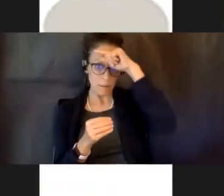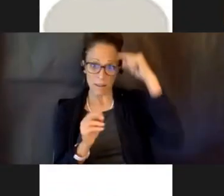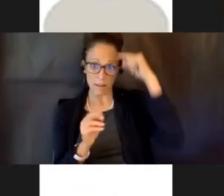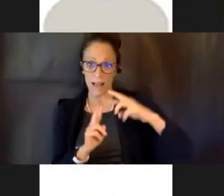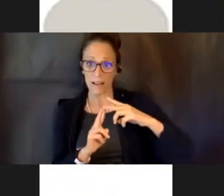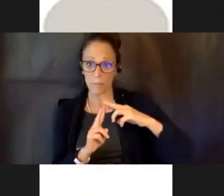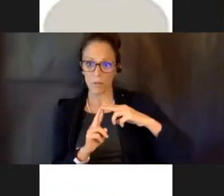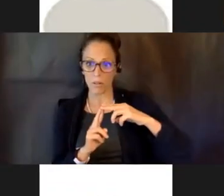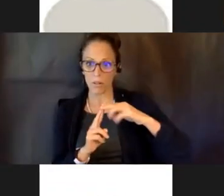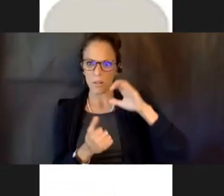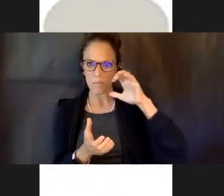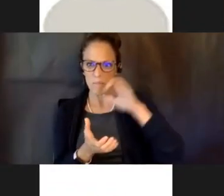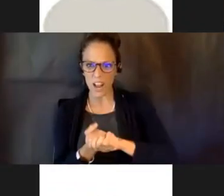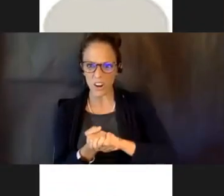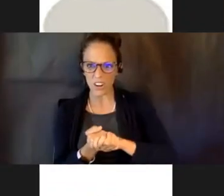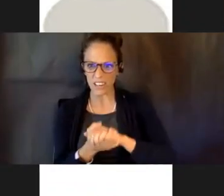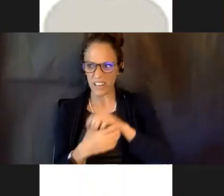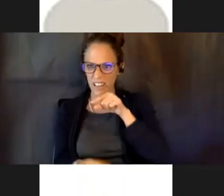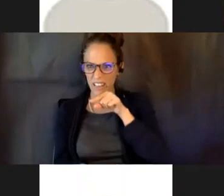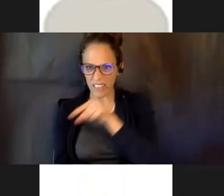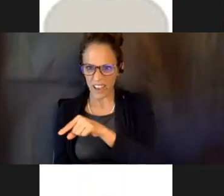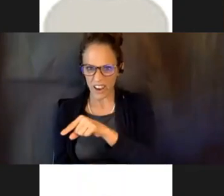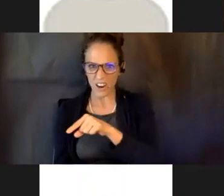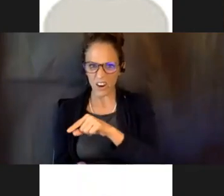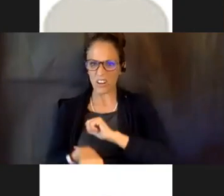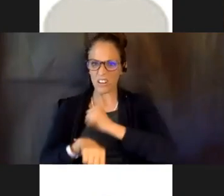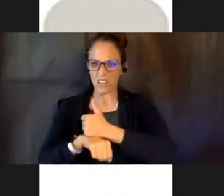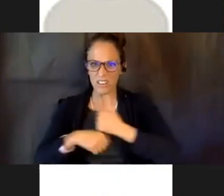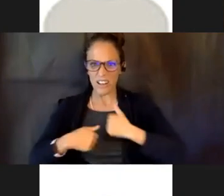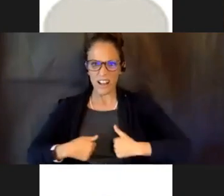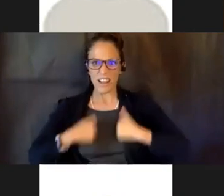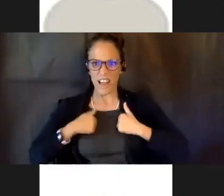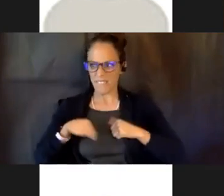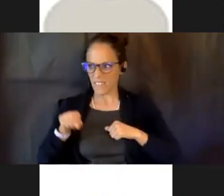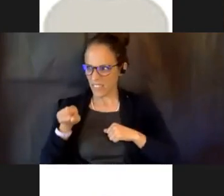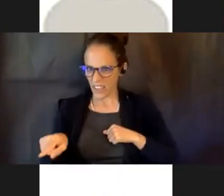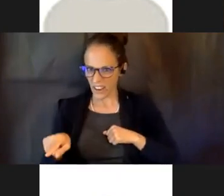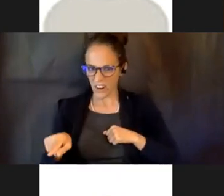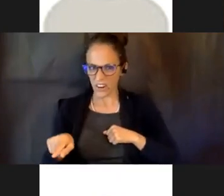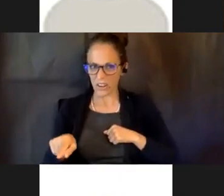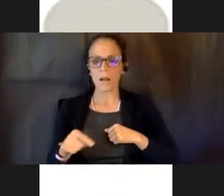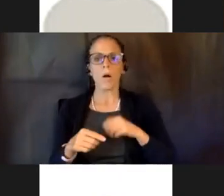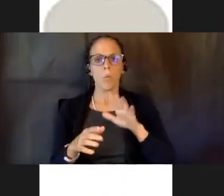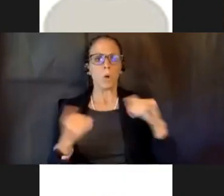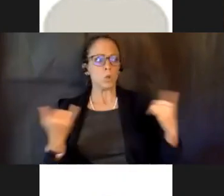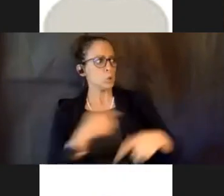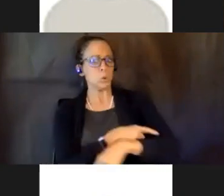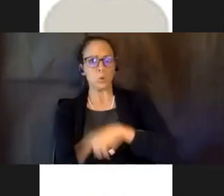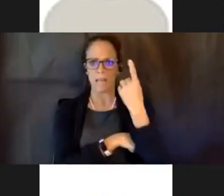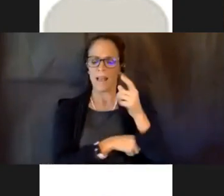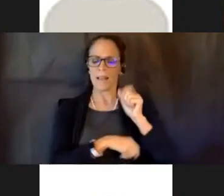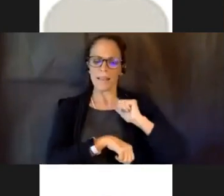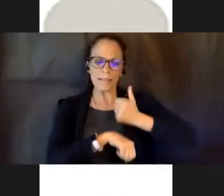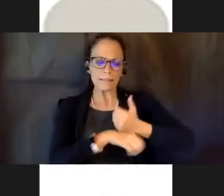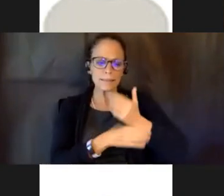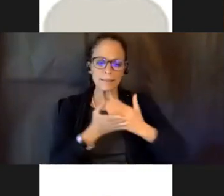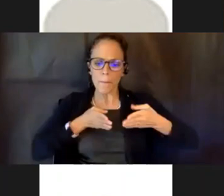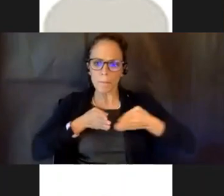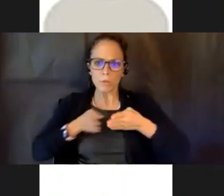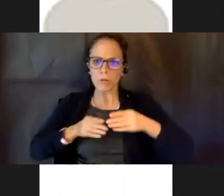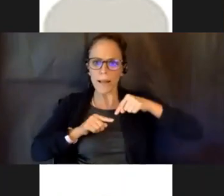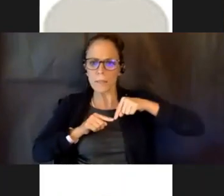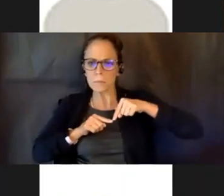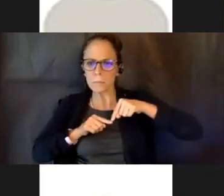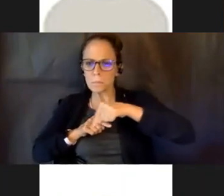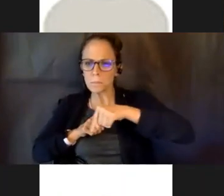life in there. If you've ever been in that swamp, like now there's trails you can kind of walk part way in, but you can't get through that swamp.